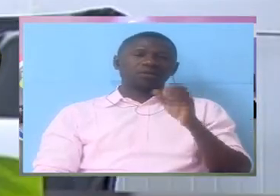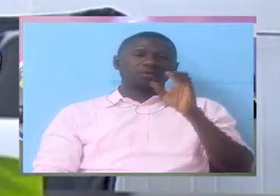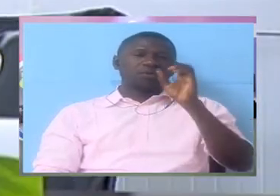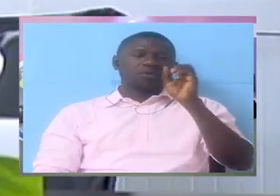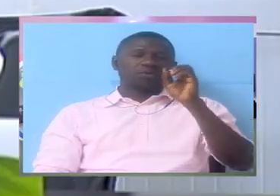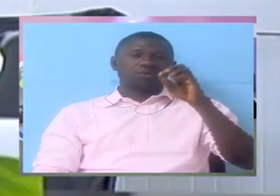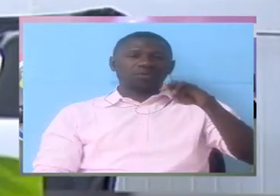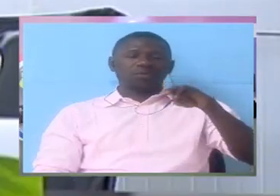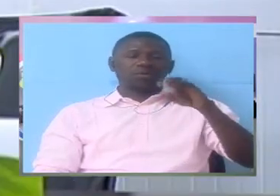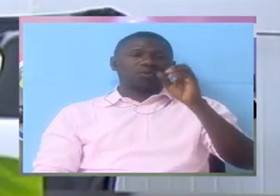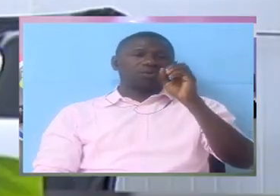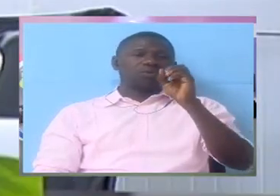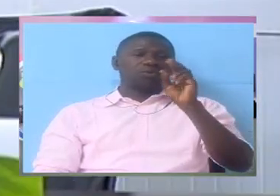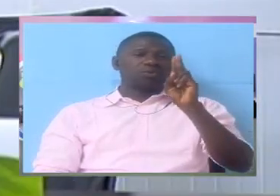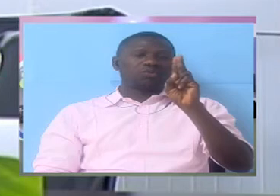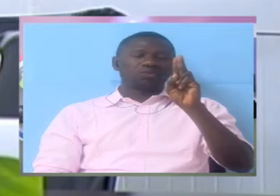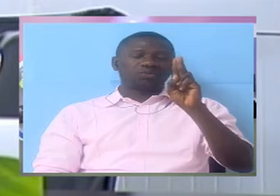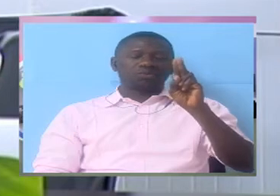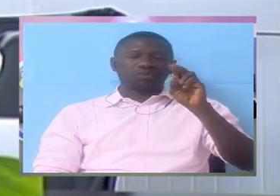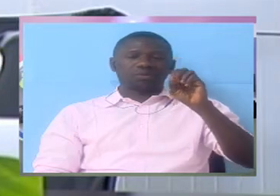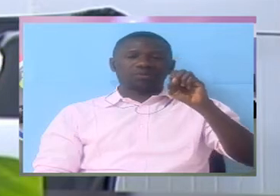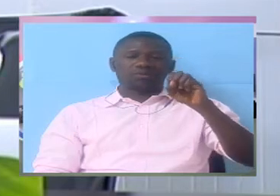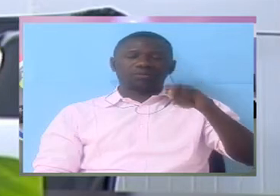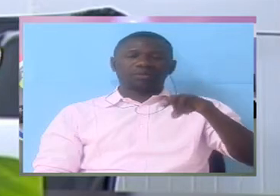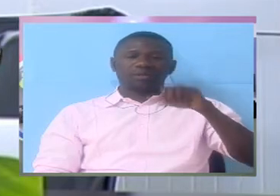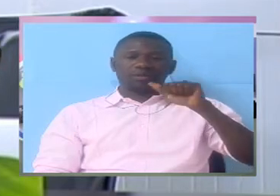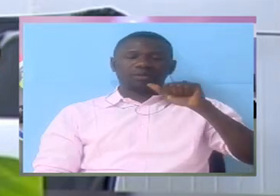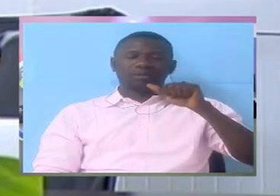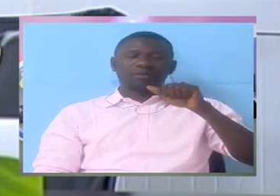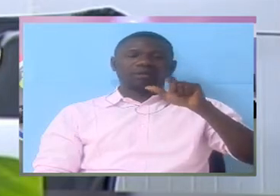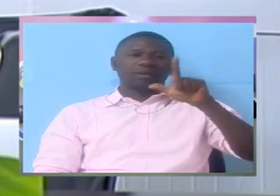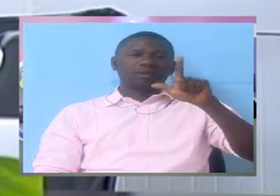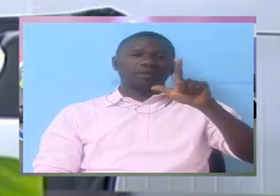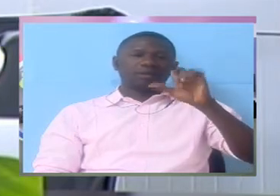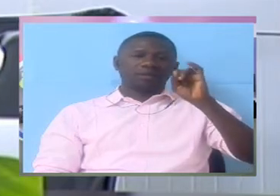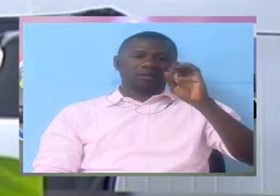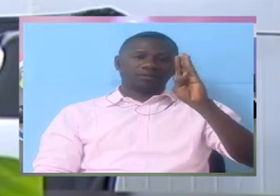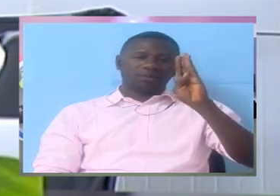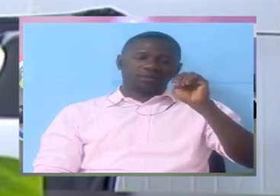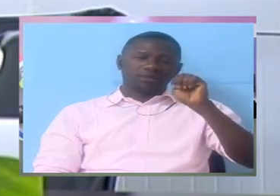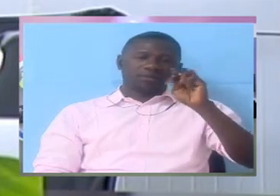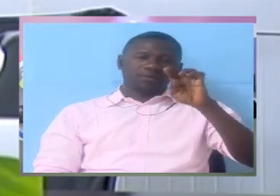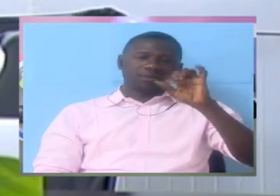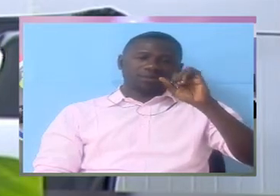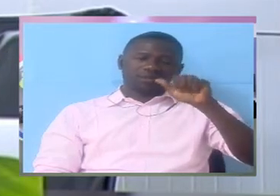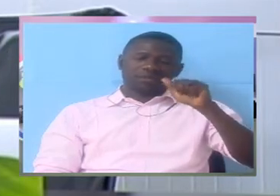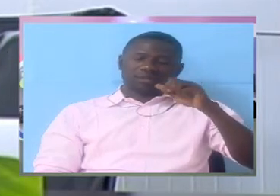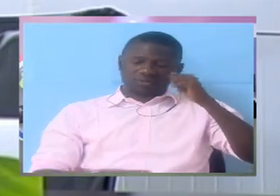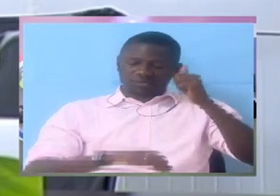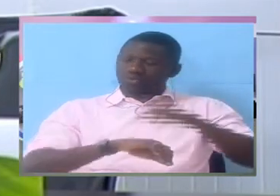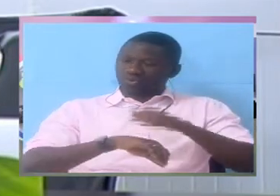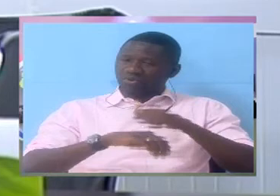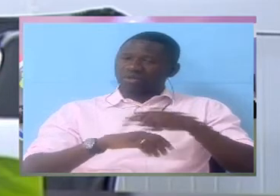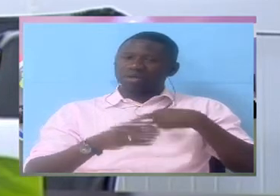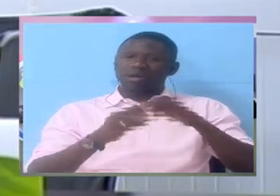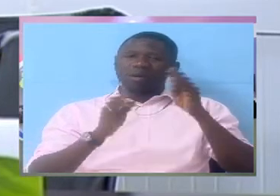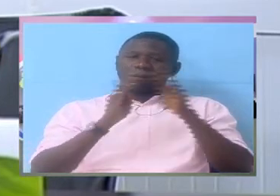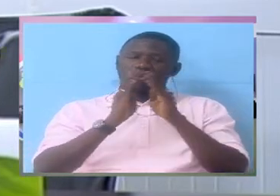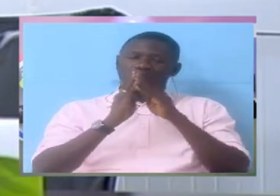Jallo and Usman Umar Liberia. Isn't it the case that they were beaten to confess? Police station ranya de puruka